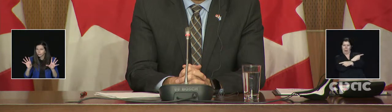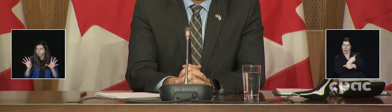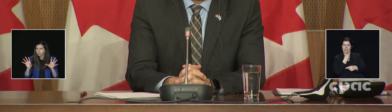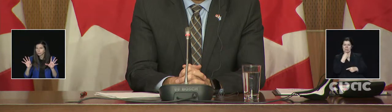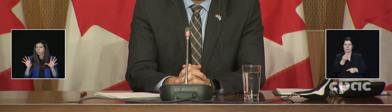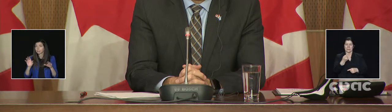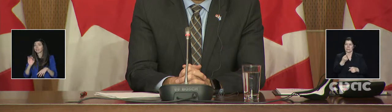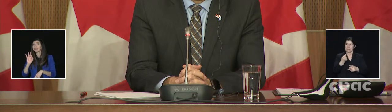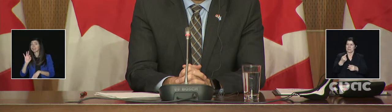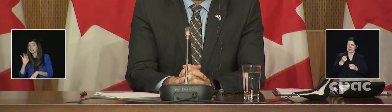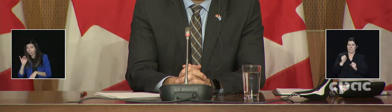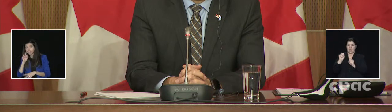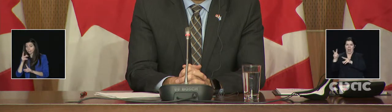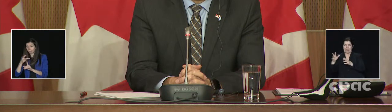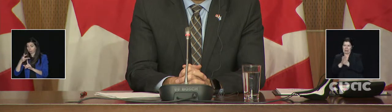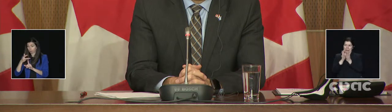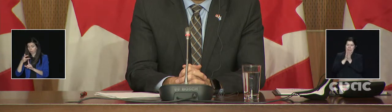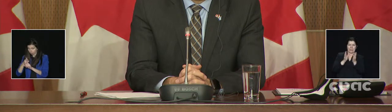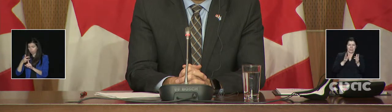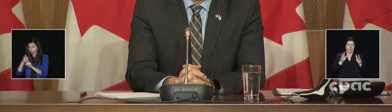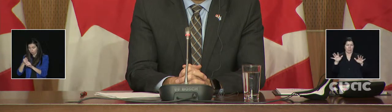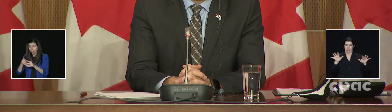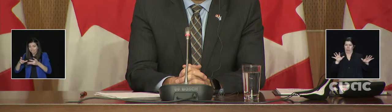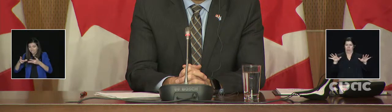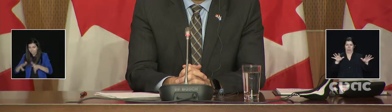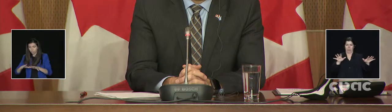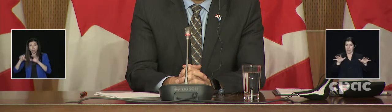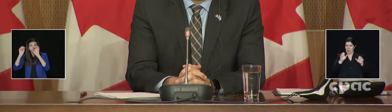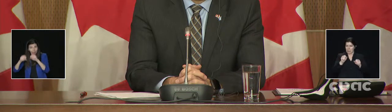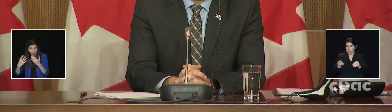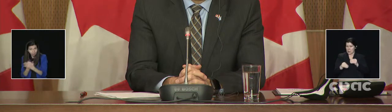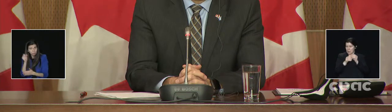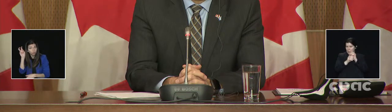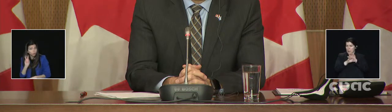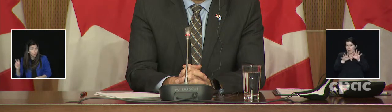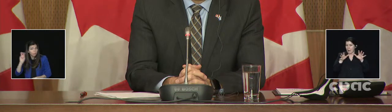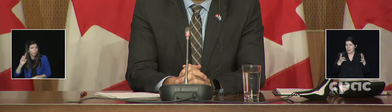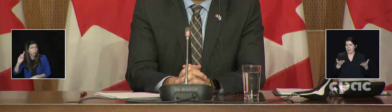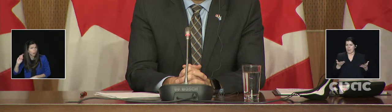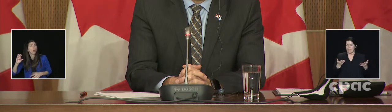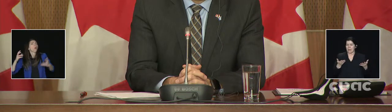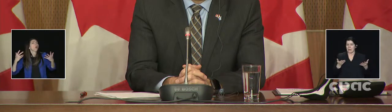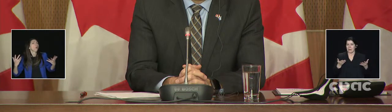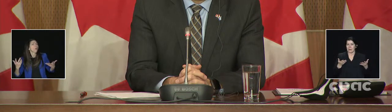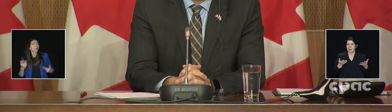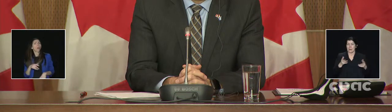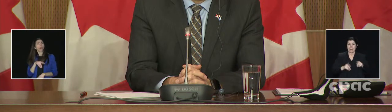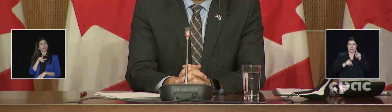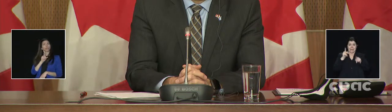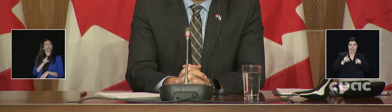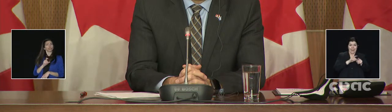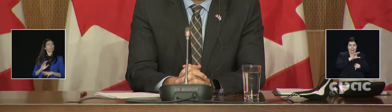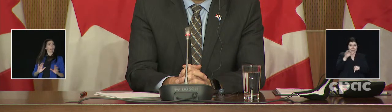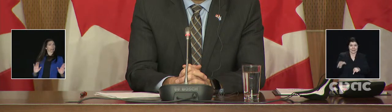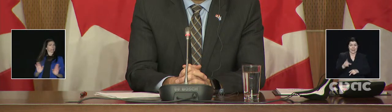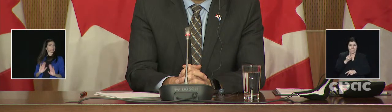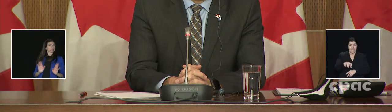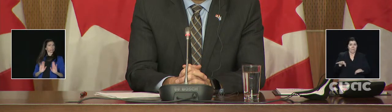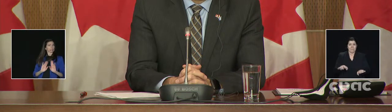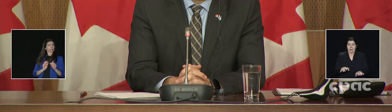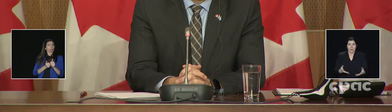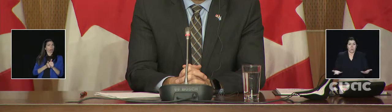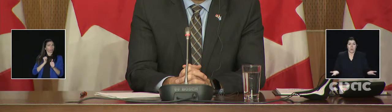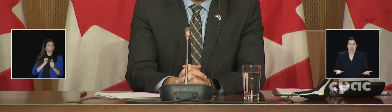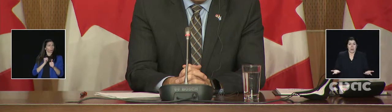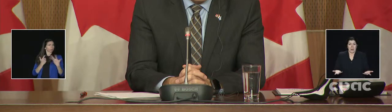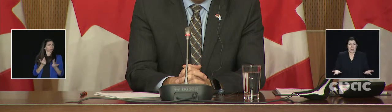advice Canadians should be following? Is it safe if you are fully vaccinated to travel, or will the government be changing its formal